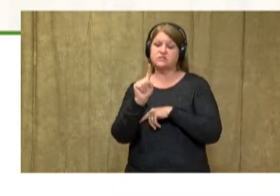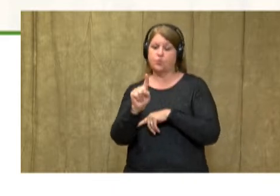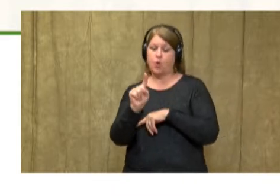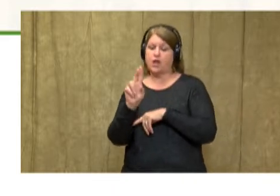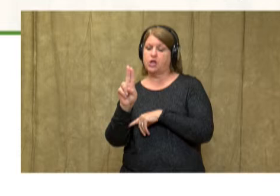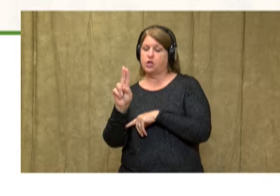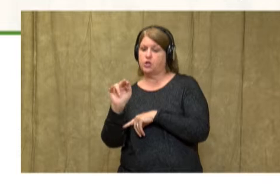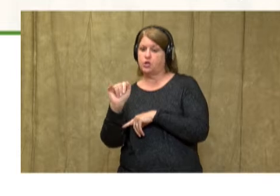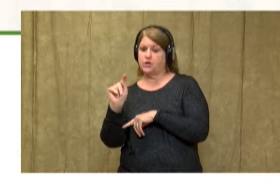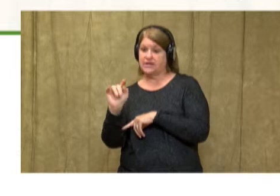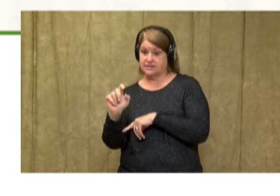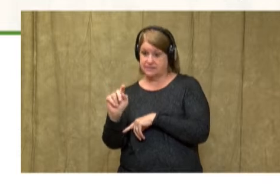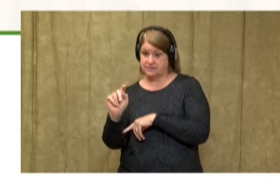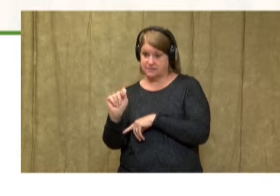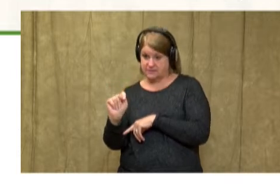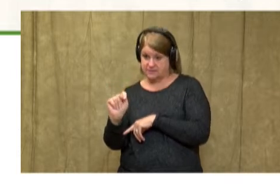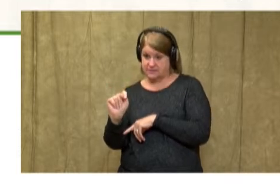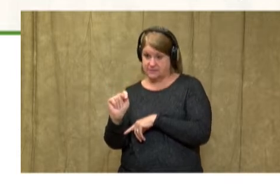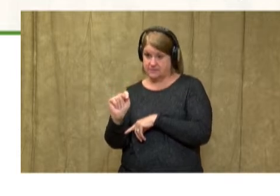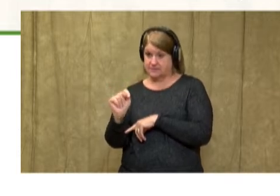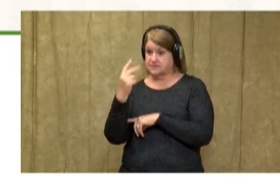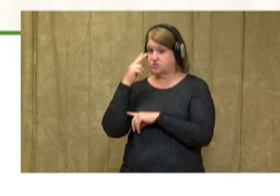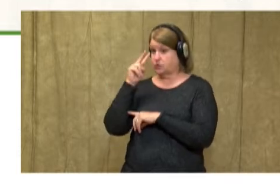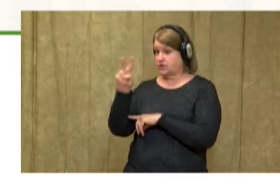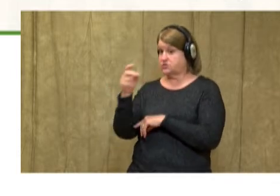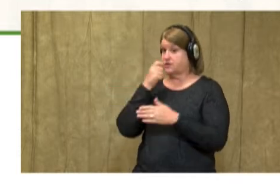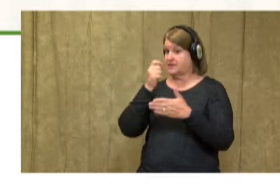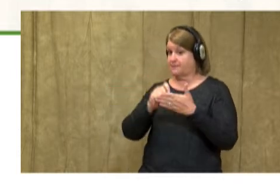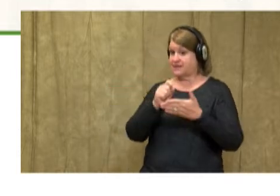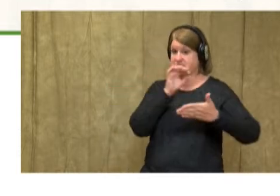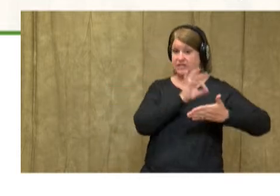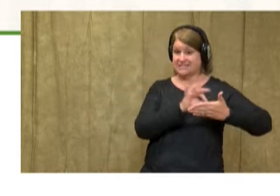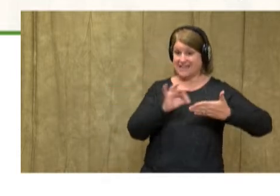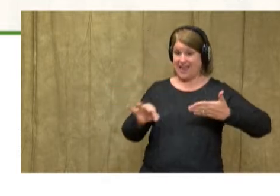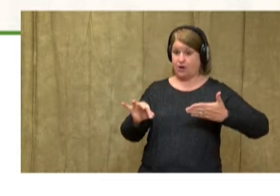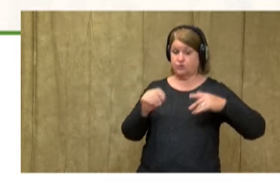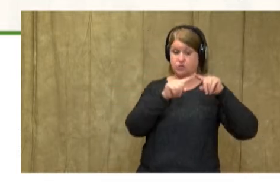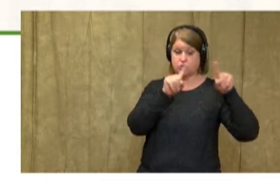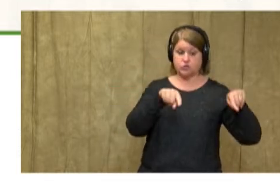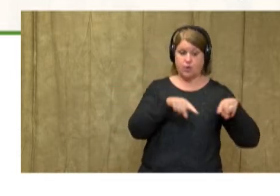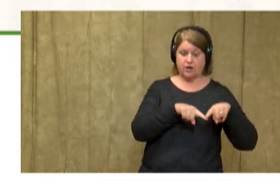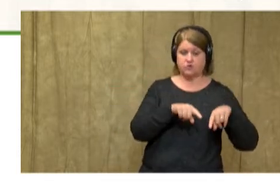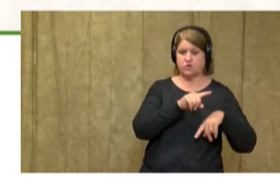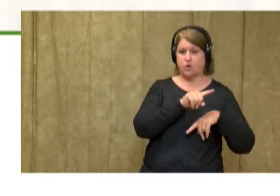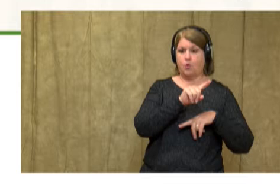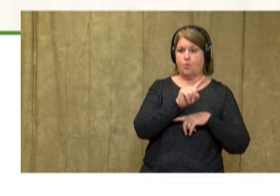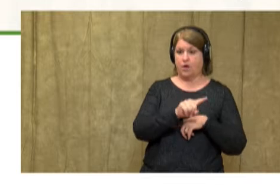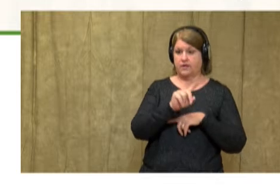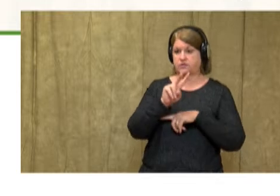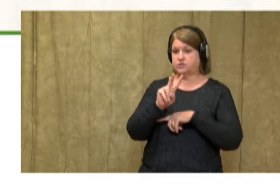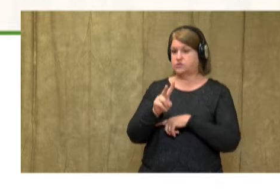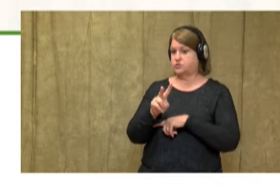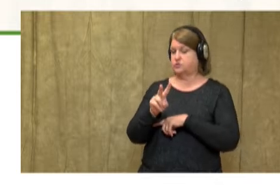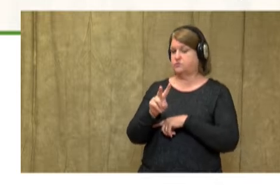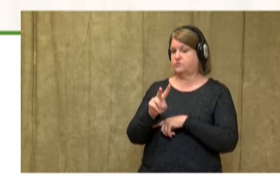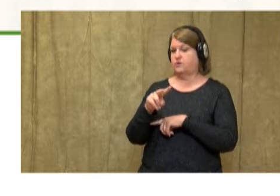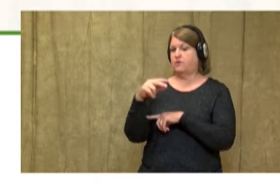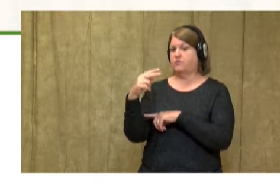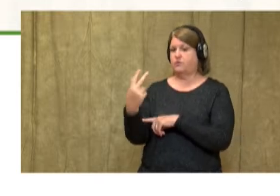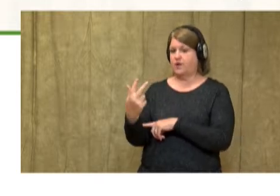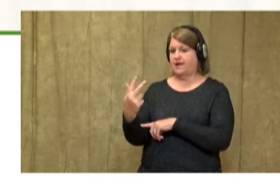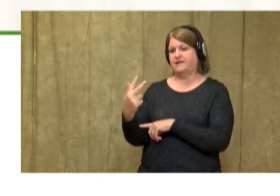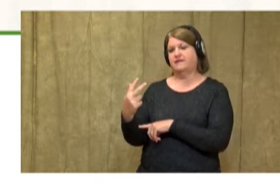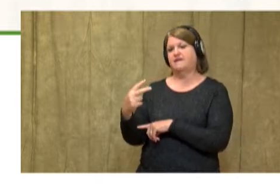Looking at our pencil, let's go ahead and count the squares. 1, 2,